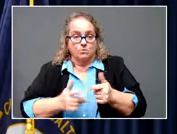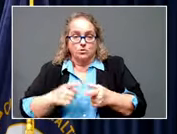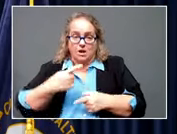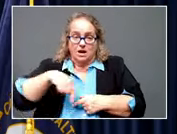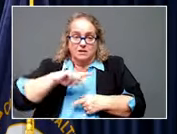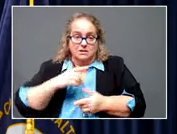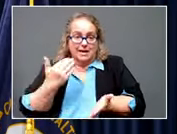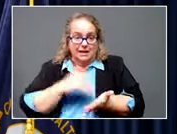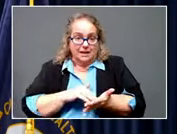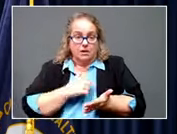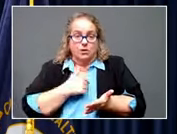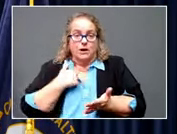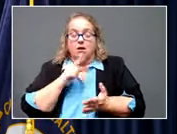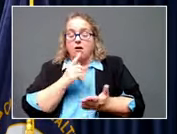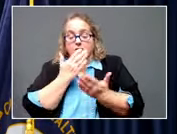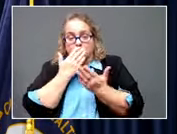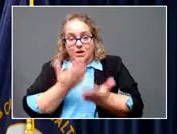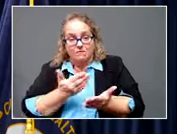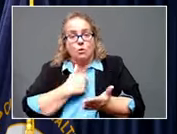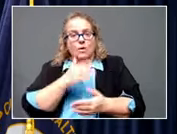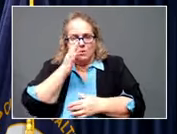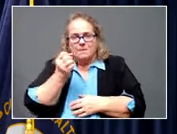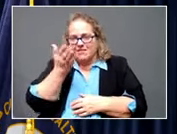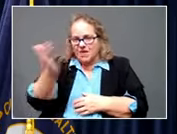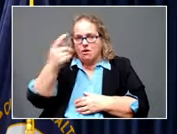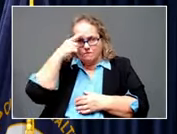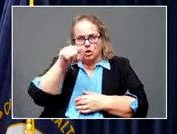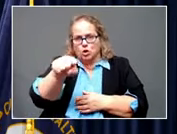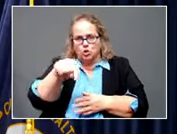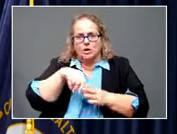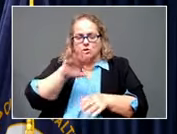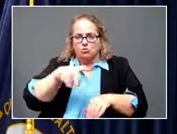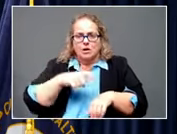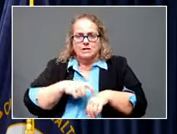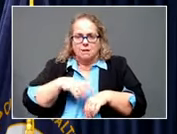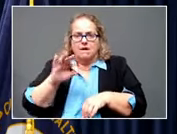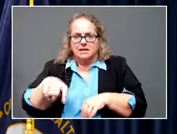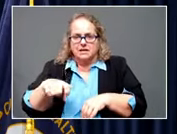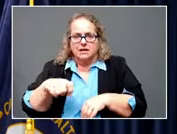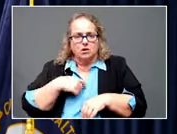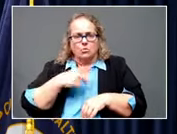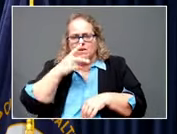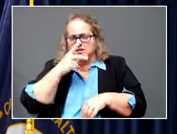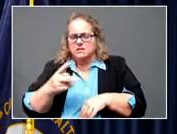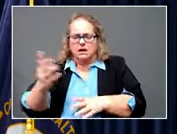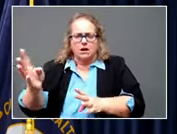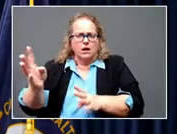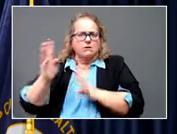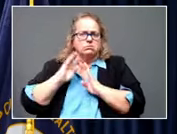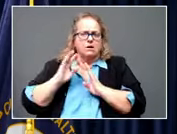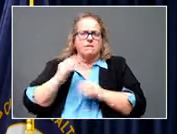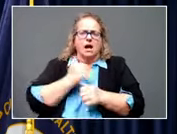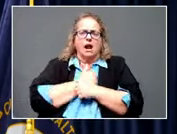are grateful, and we're going to be there for you in your time of need. We have seen an outpouring of love like nothing we've ever seen before, and we're going to spread